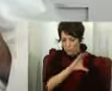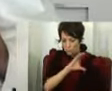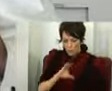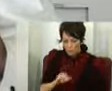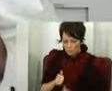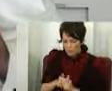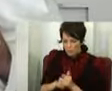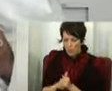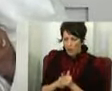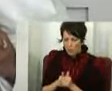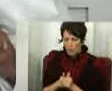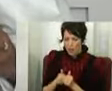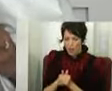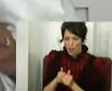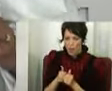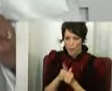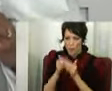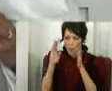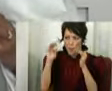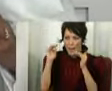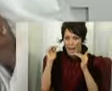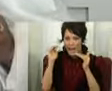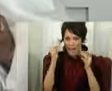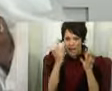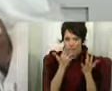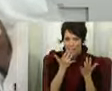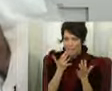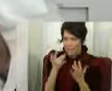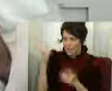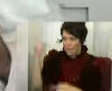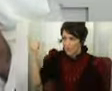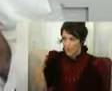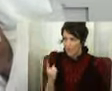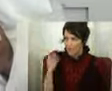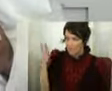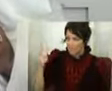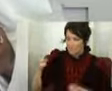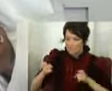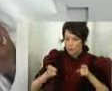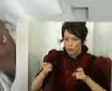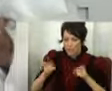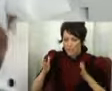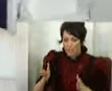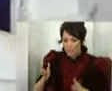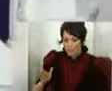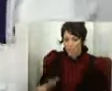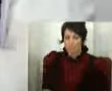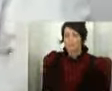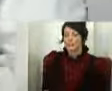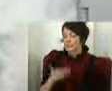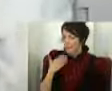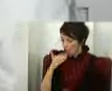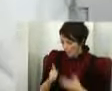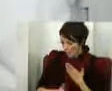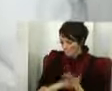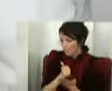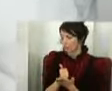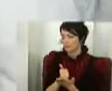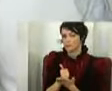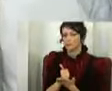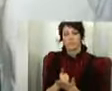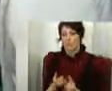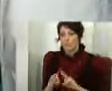and serving and awaiting the expectation, the coming of his dominion. Amen. Amen.